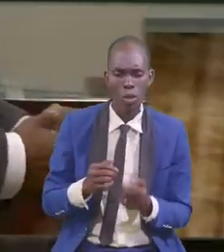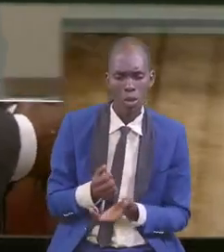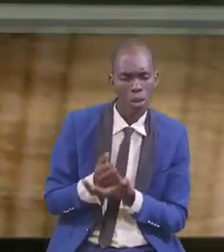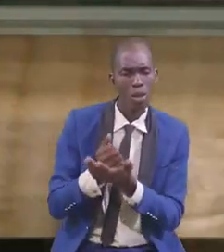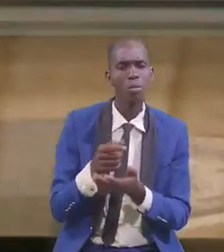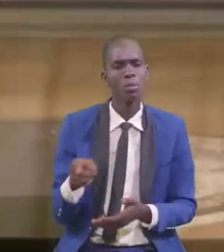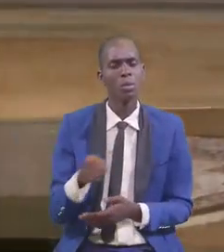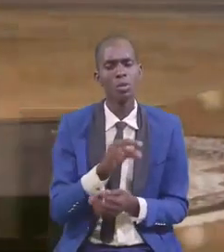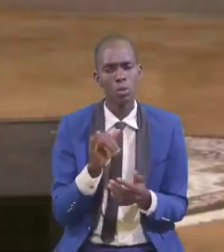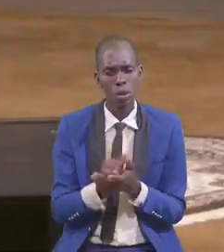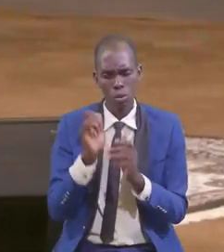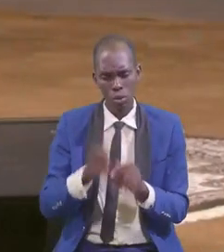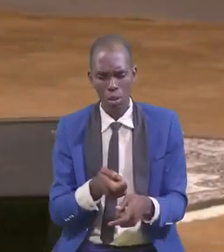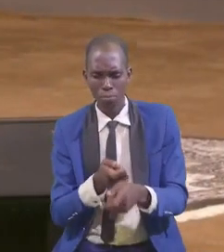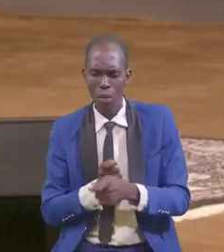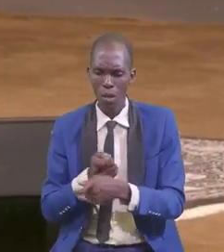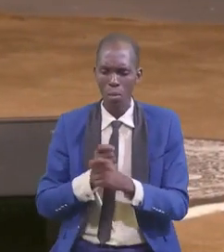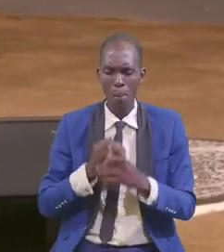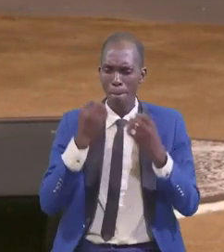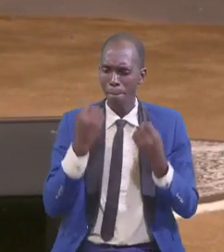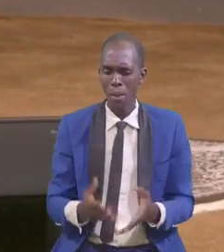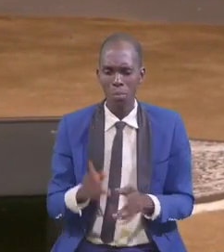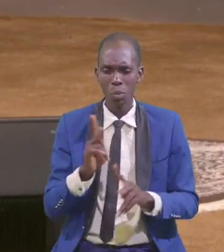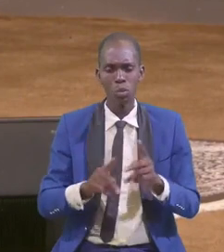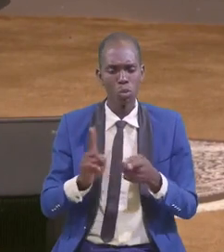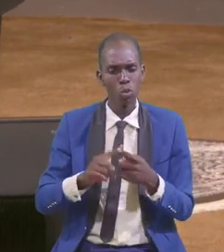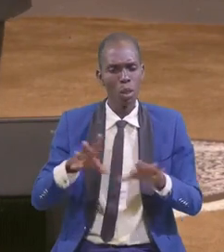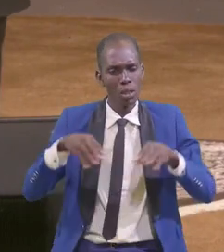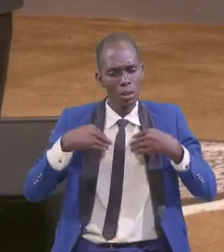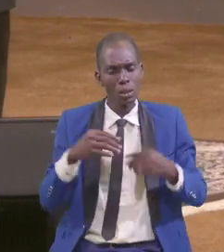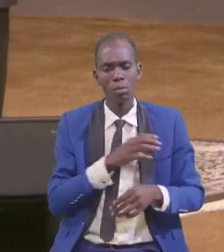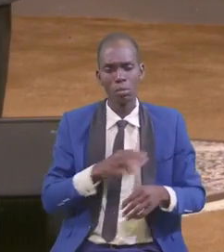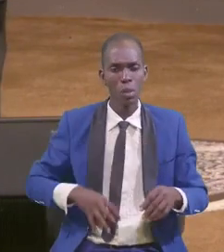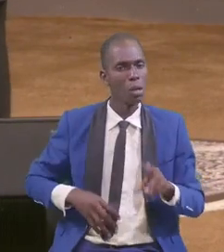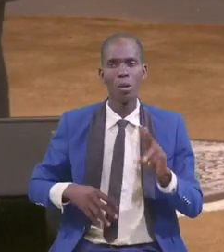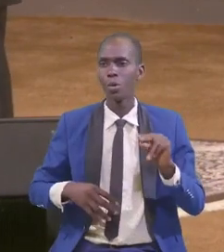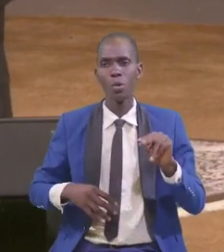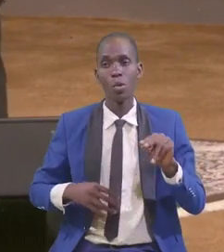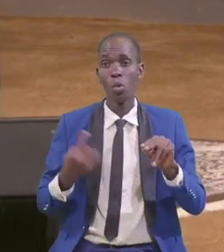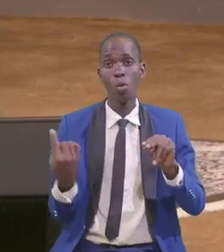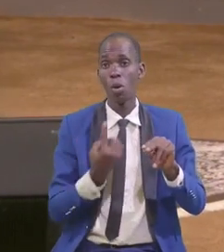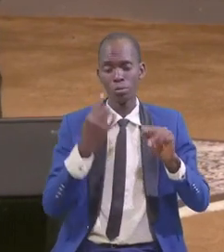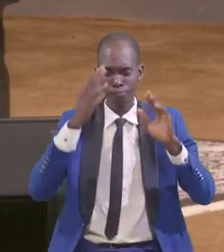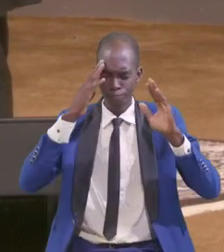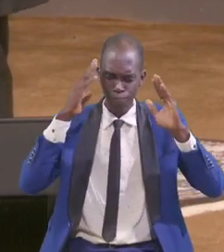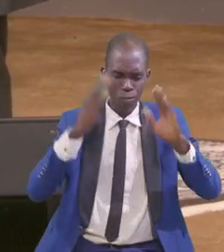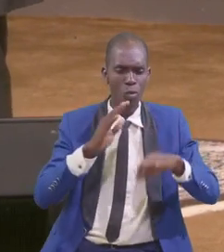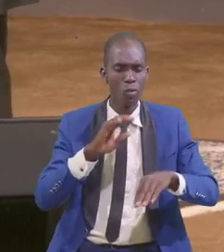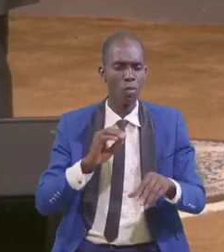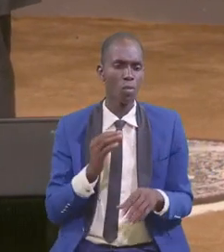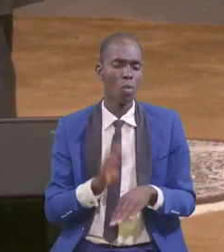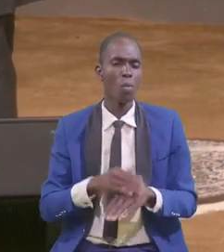souls will come into the kingdom. They don't think of that. Money. They stack it